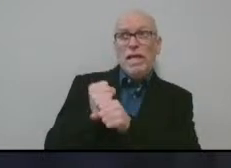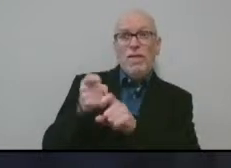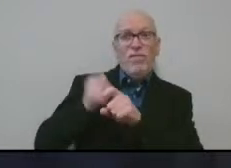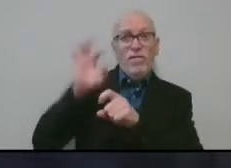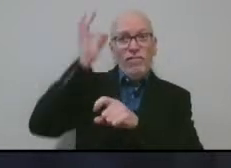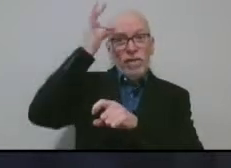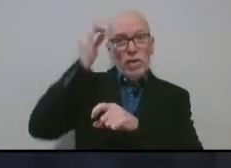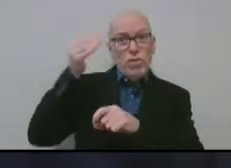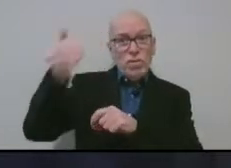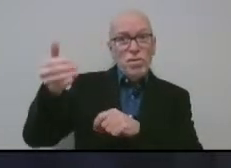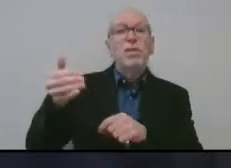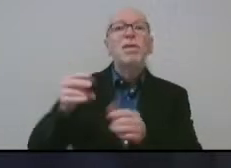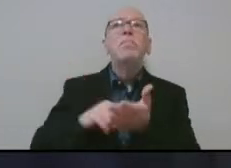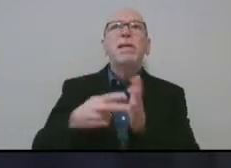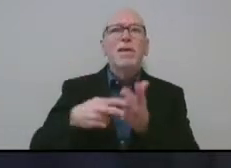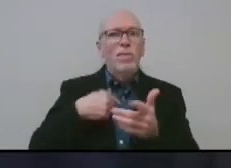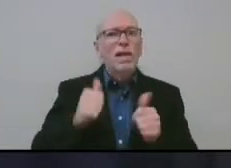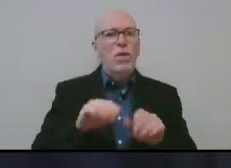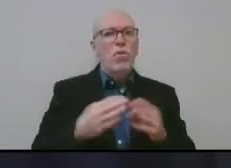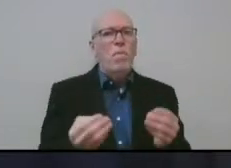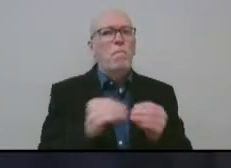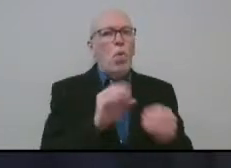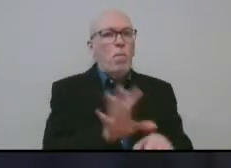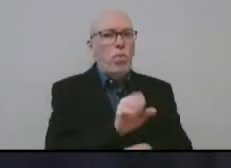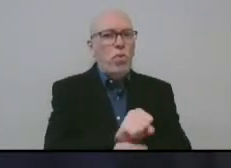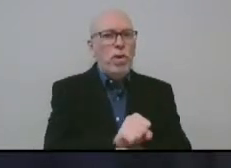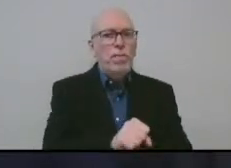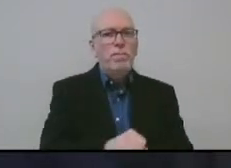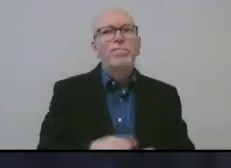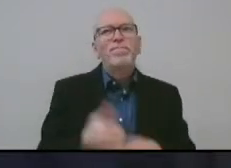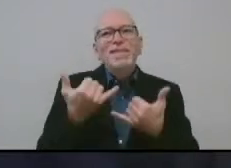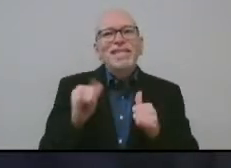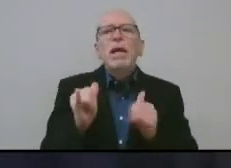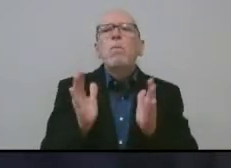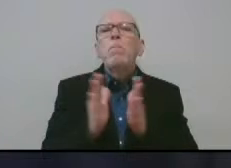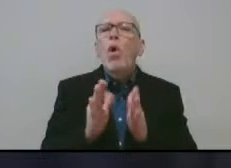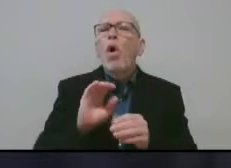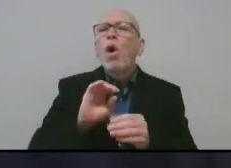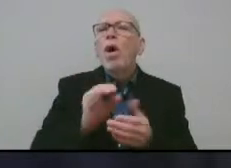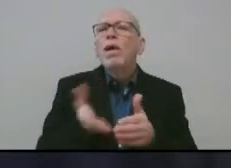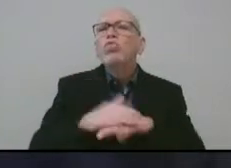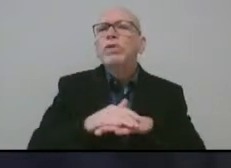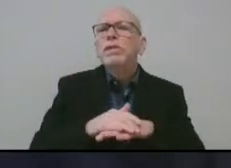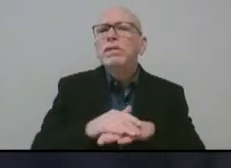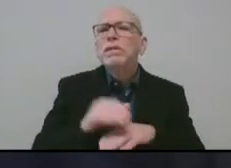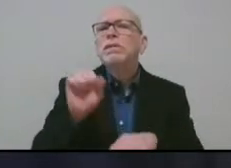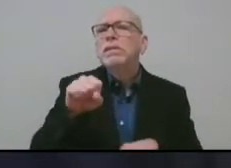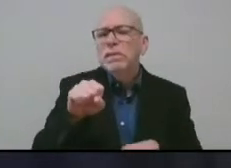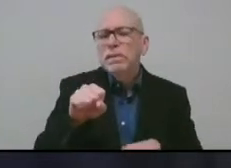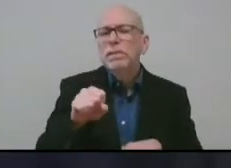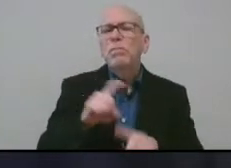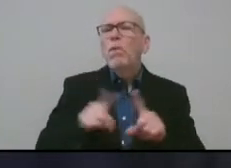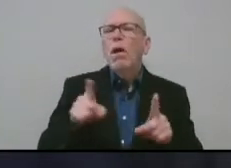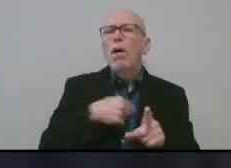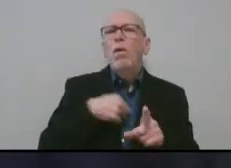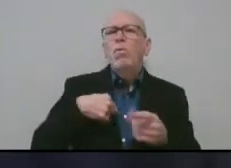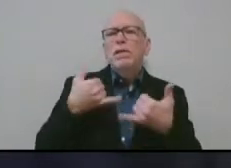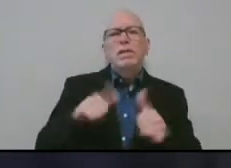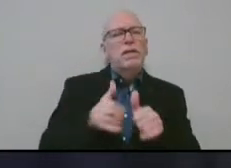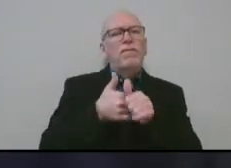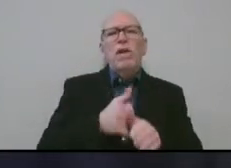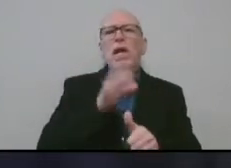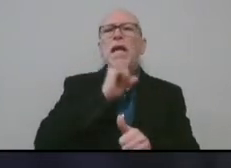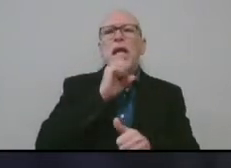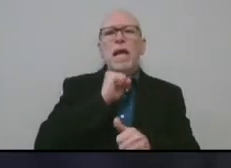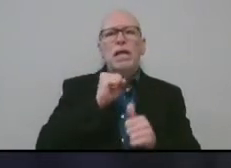will allow us to open more appointments. This is still a small increase, however, and we will continue to follow our age-based approach to